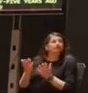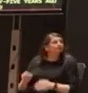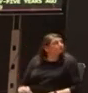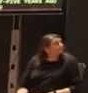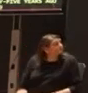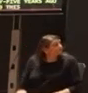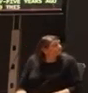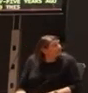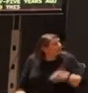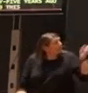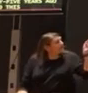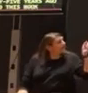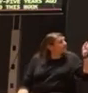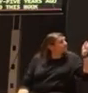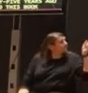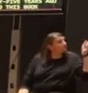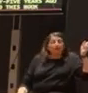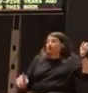Tribute.